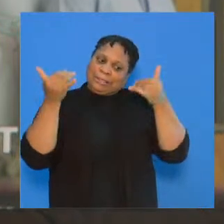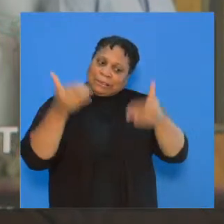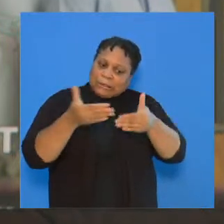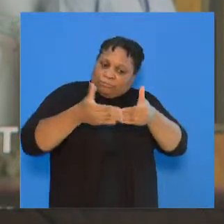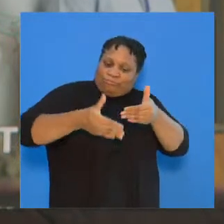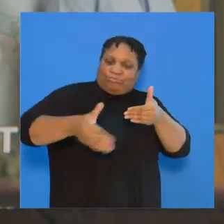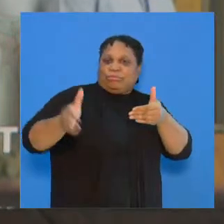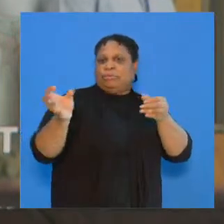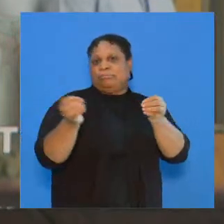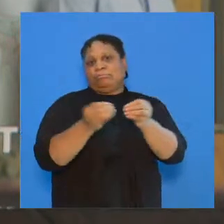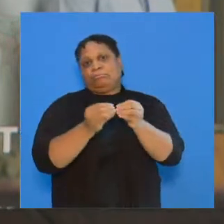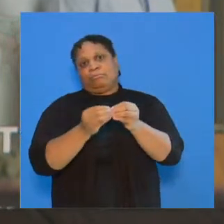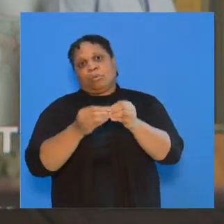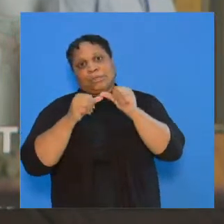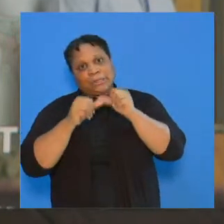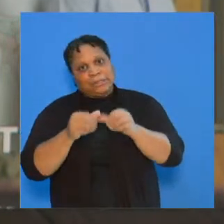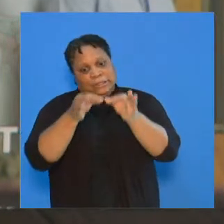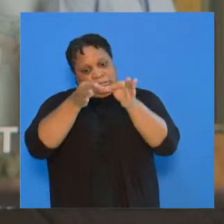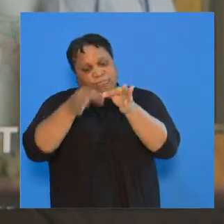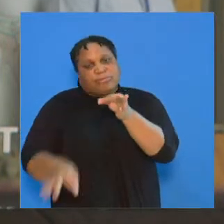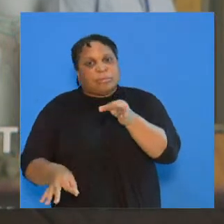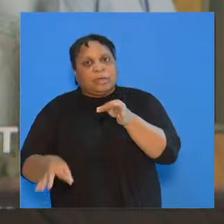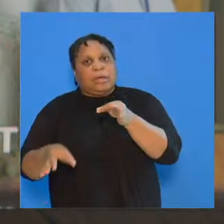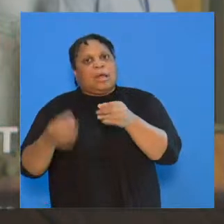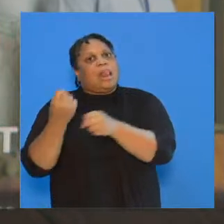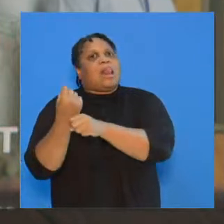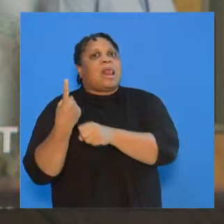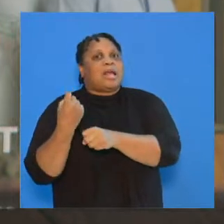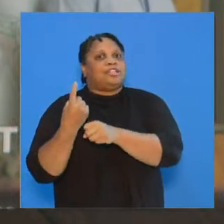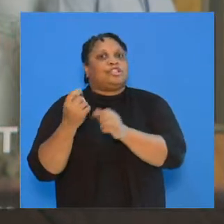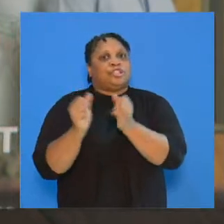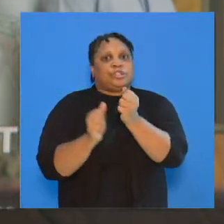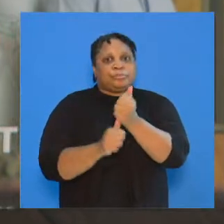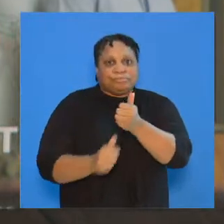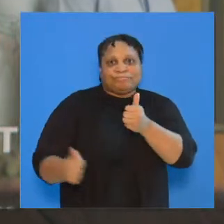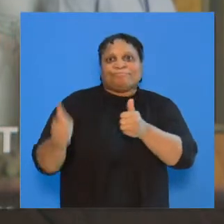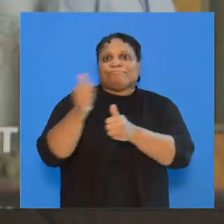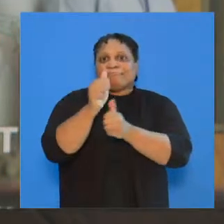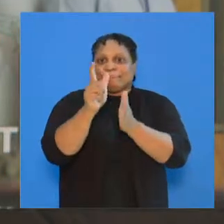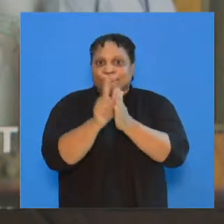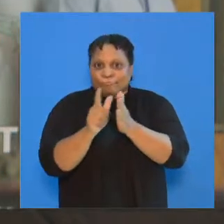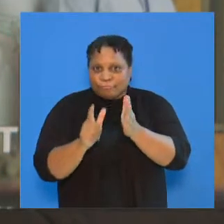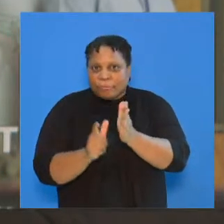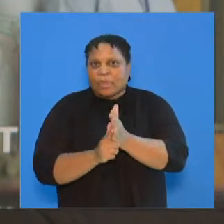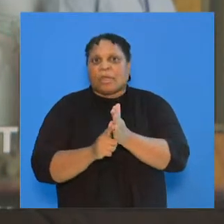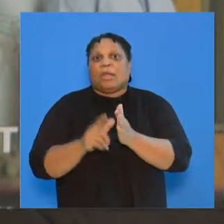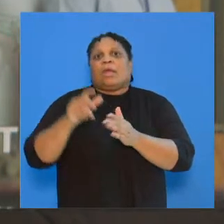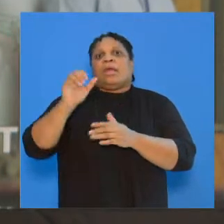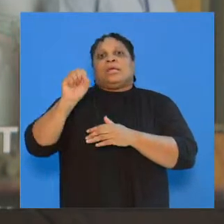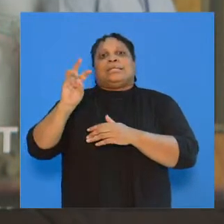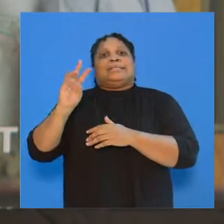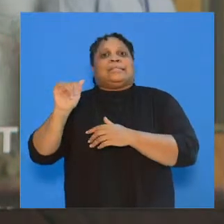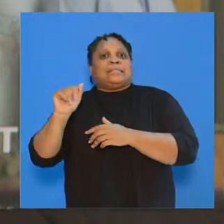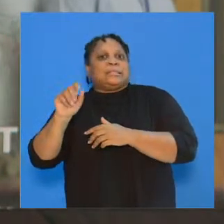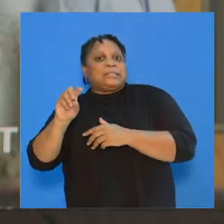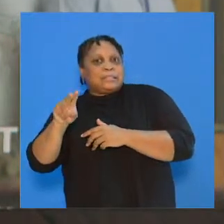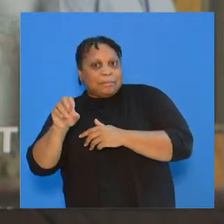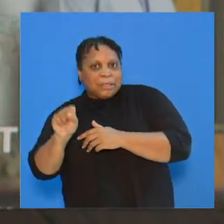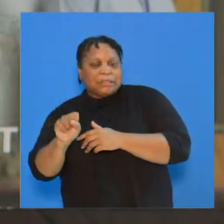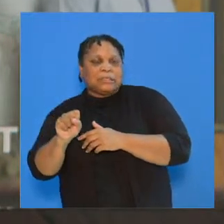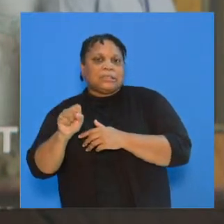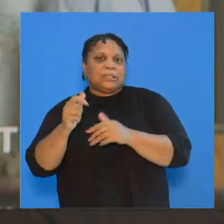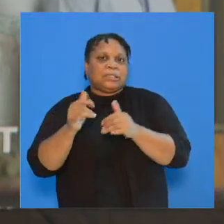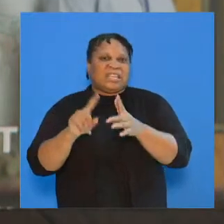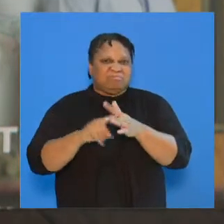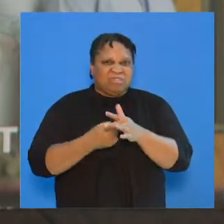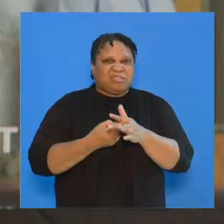continued imbalance. Last year, the Attorney General and Minister of Legal Affairs, Kathleen Simmons, launched the Law Reform Commission and